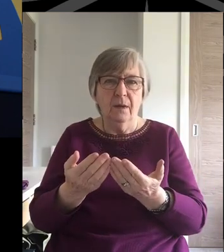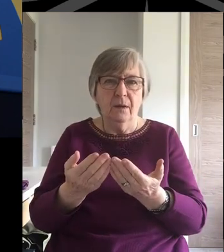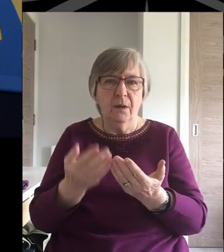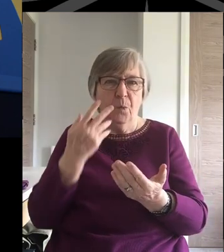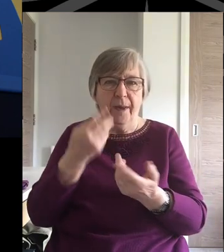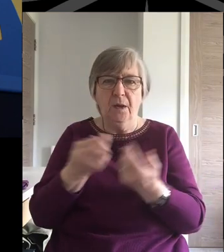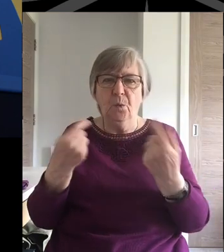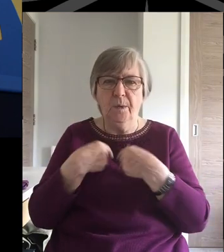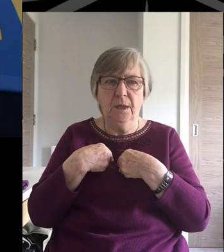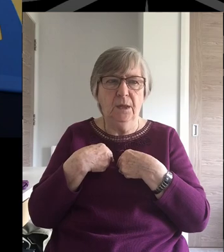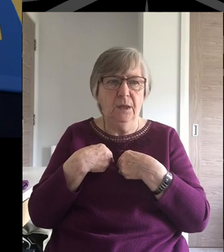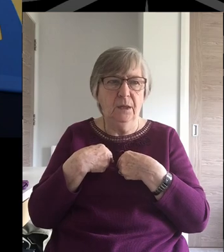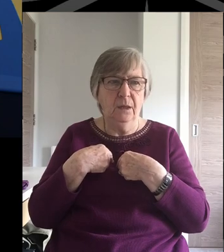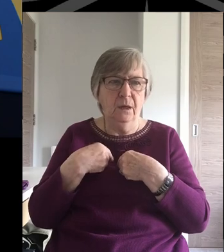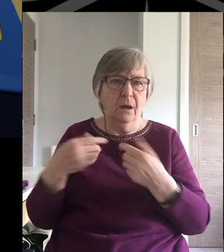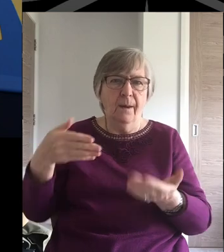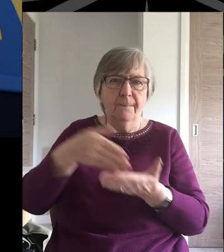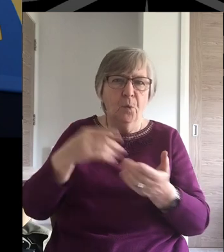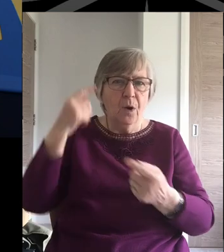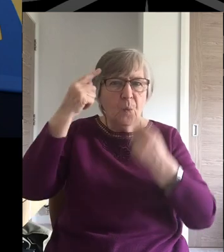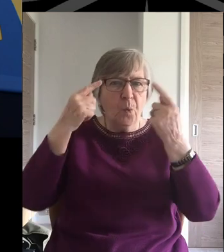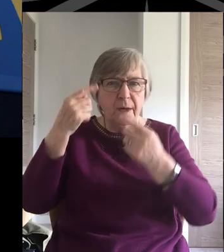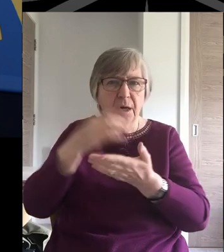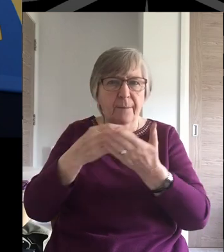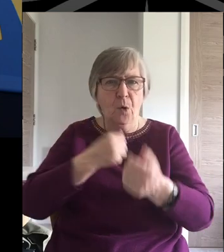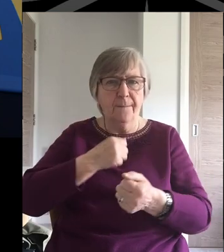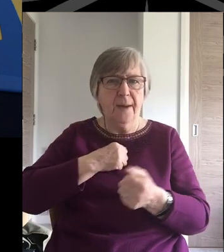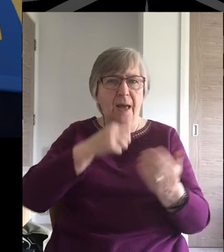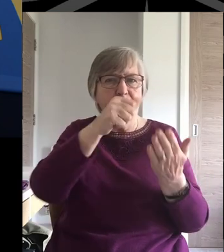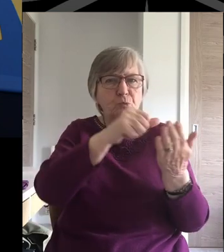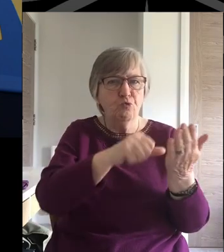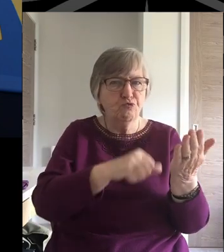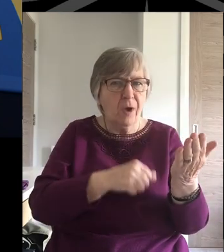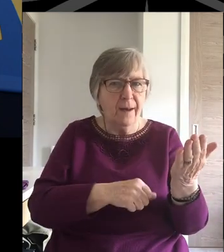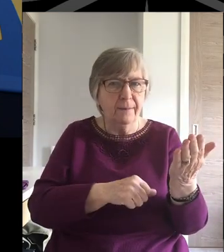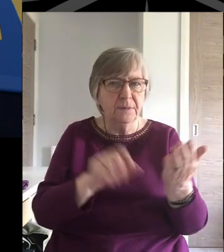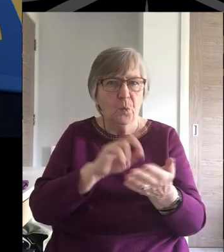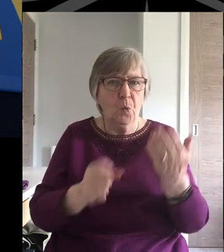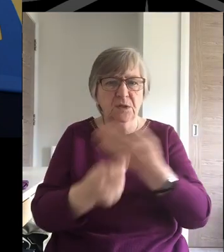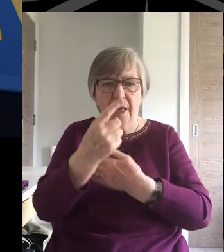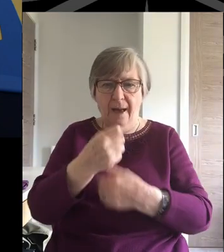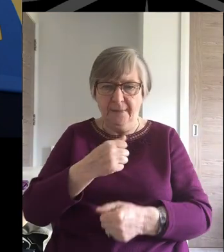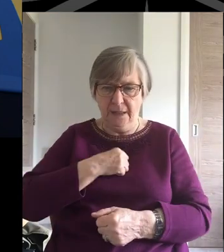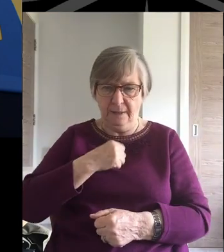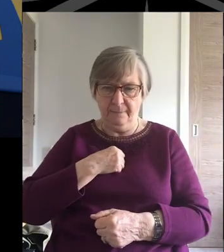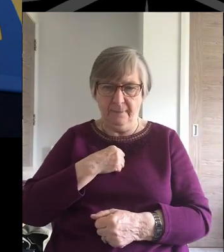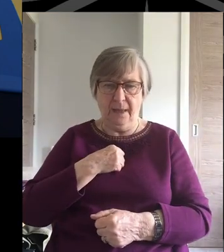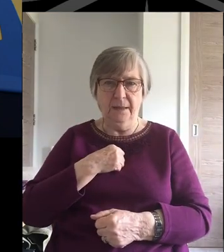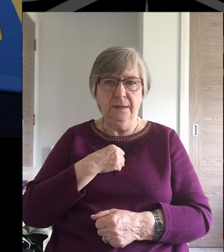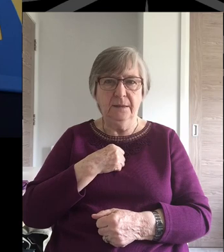when we are more concerned about our own programs and events and so on.